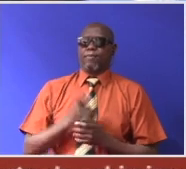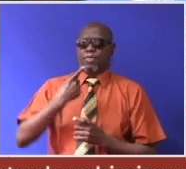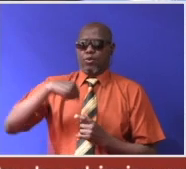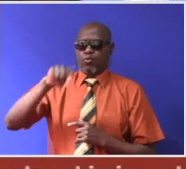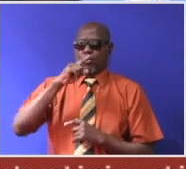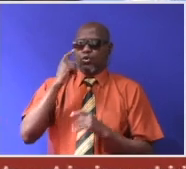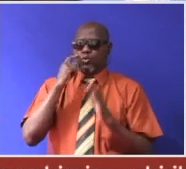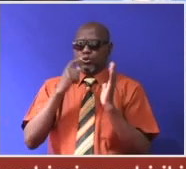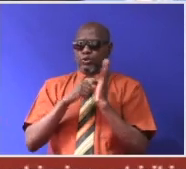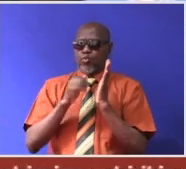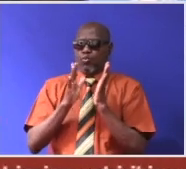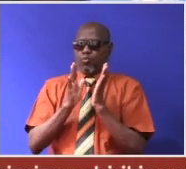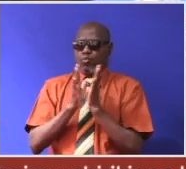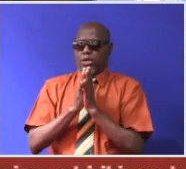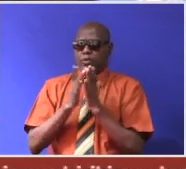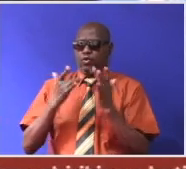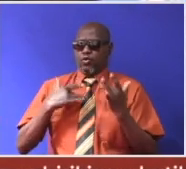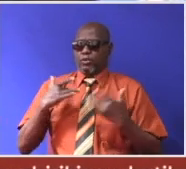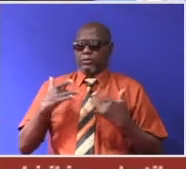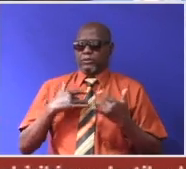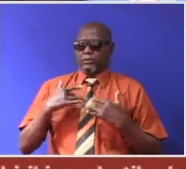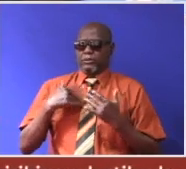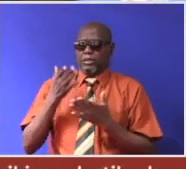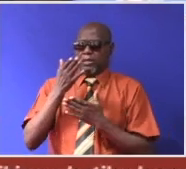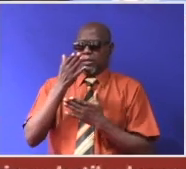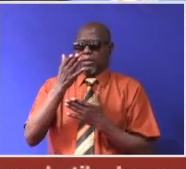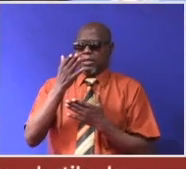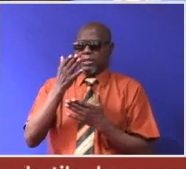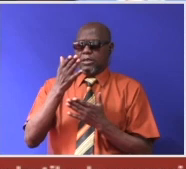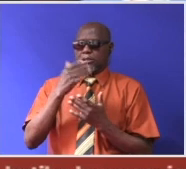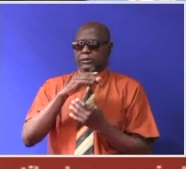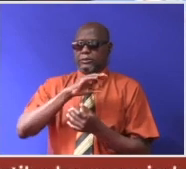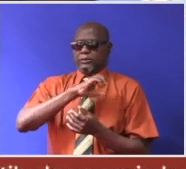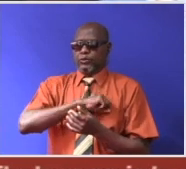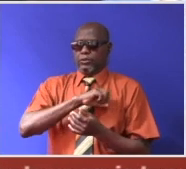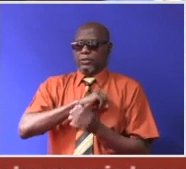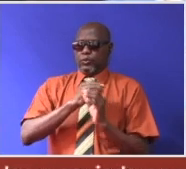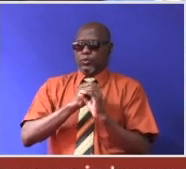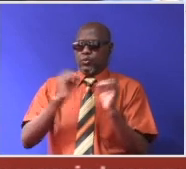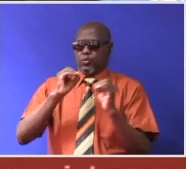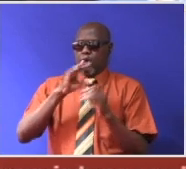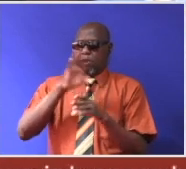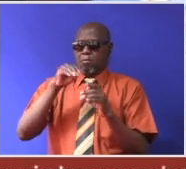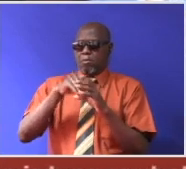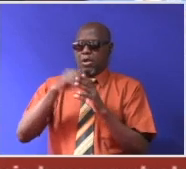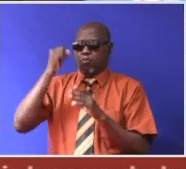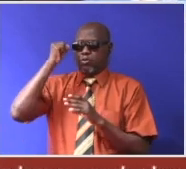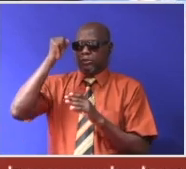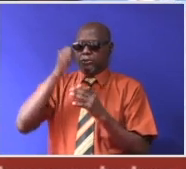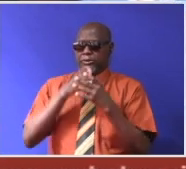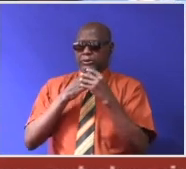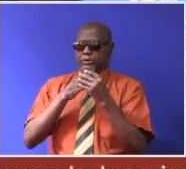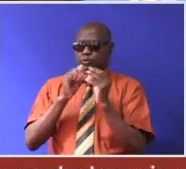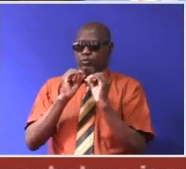concern an increasing tendency of intolerance among political leaders, and we are asking political leaders